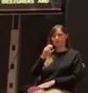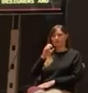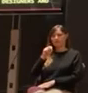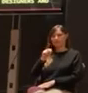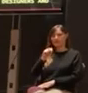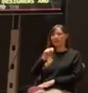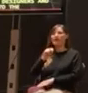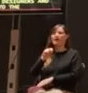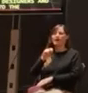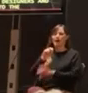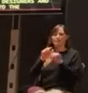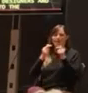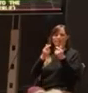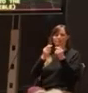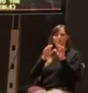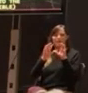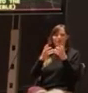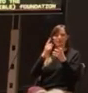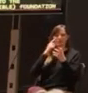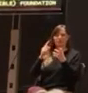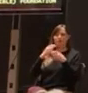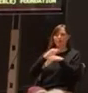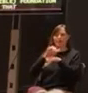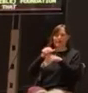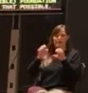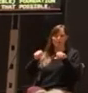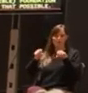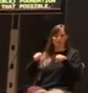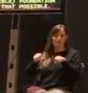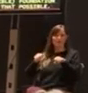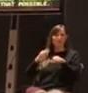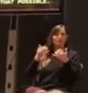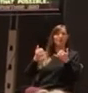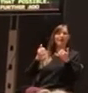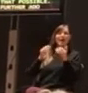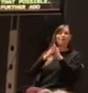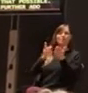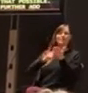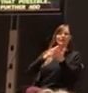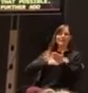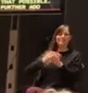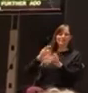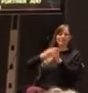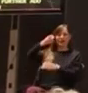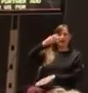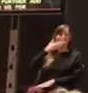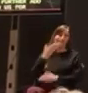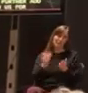that possible. So without further ado, please join us for the book signing, and thank you again.